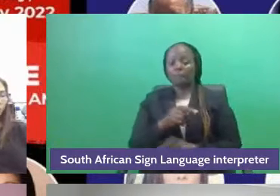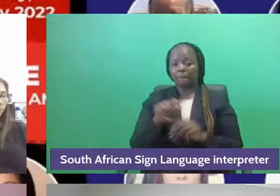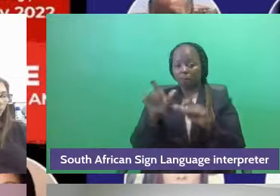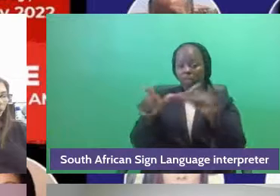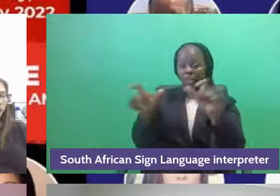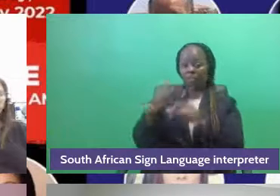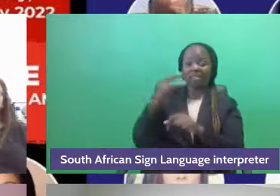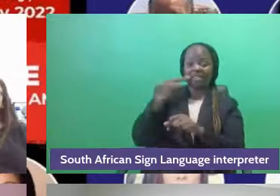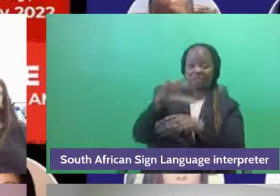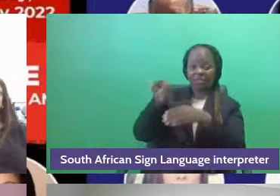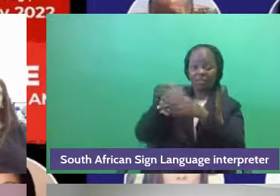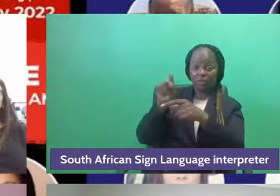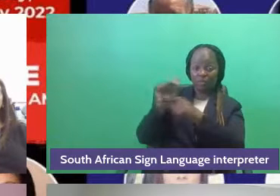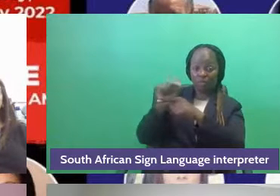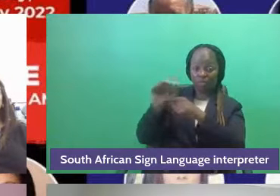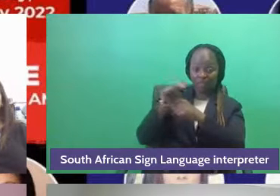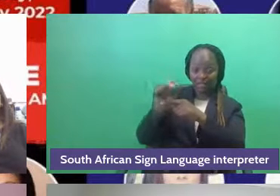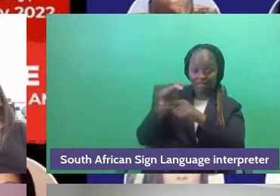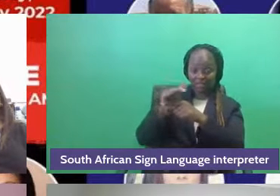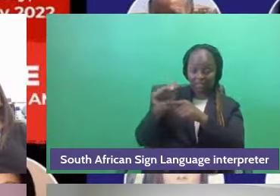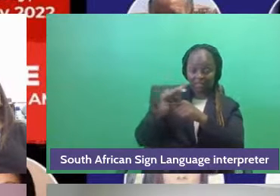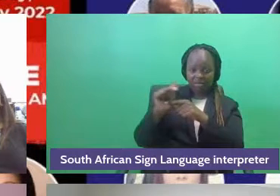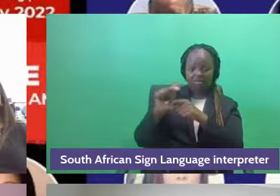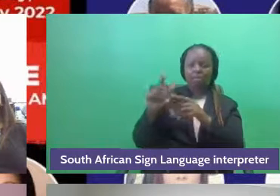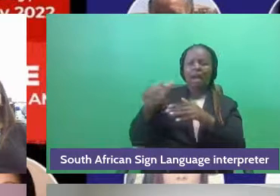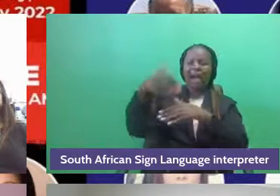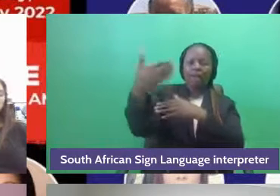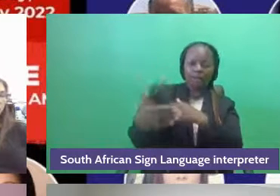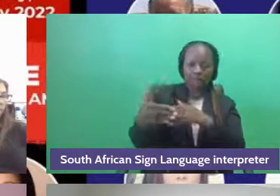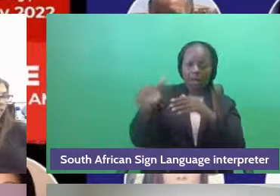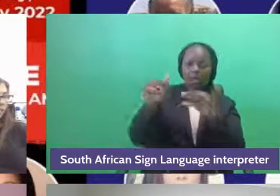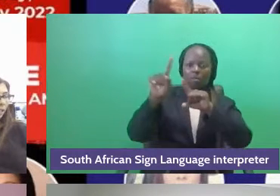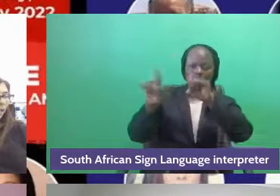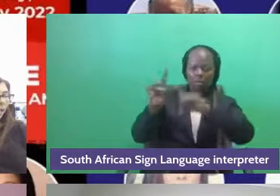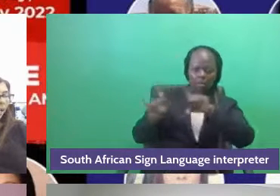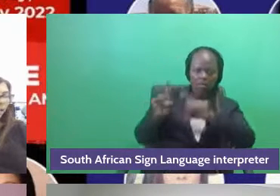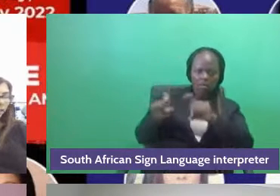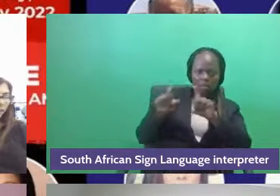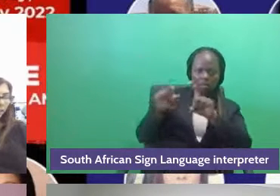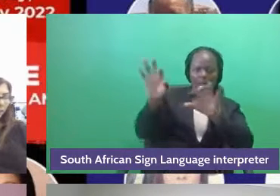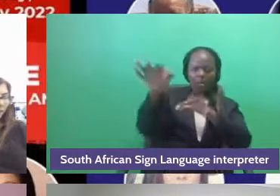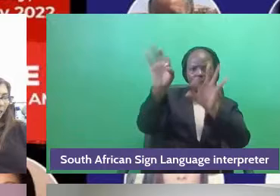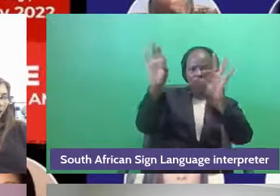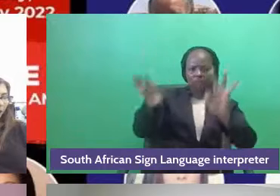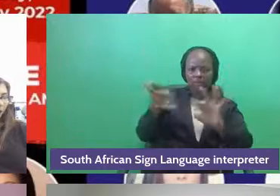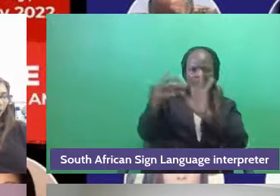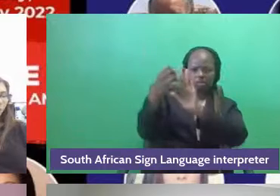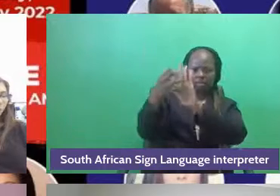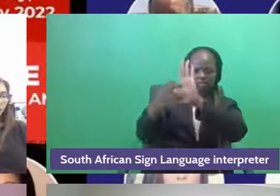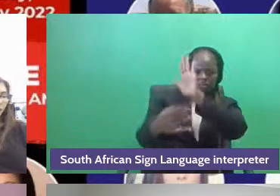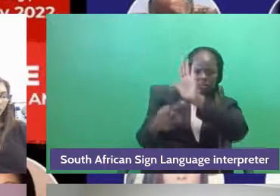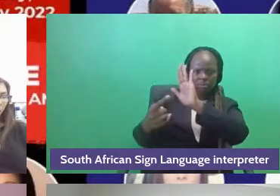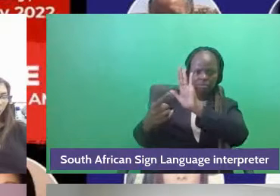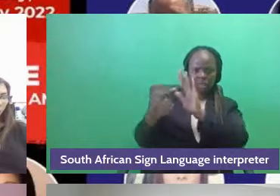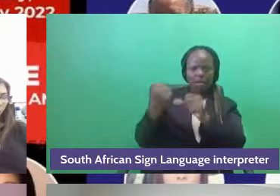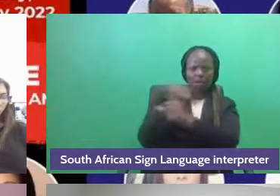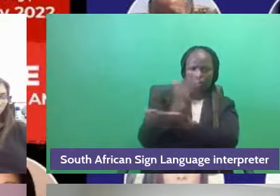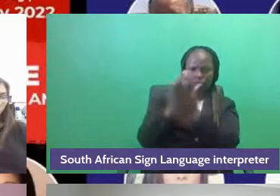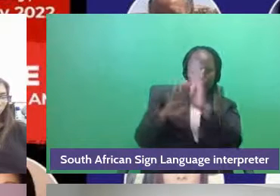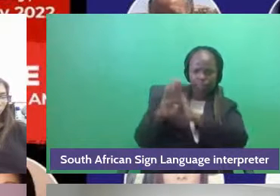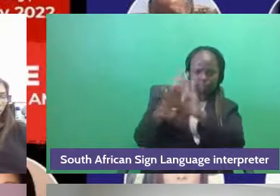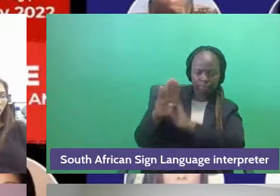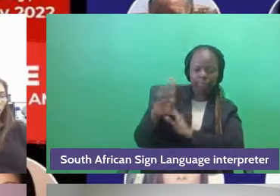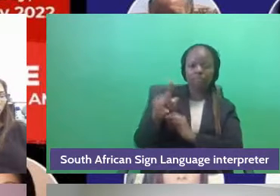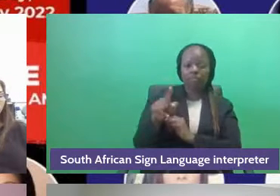a pre and post-test questionnaire to make sure that there is a shift in learning. And at the culmination, they complete an